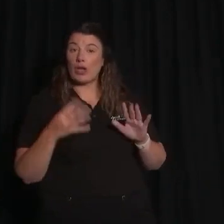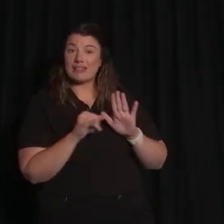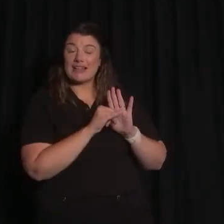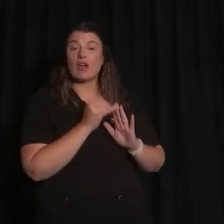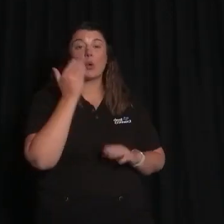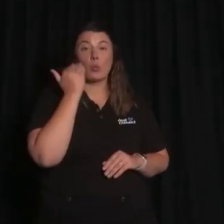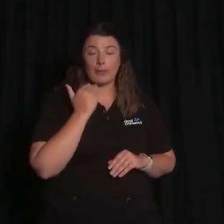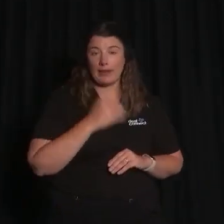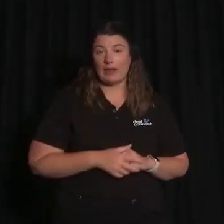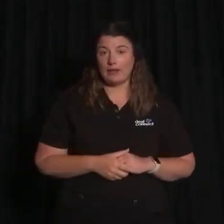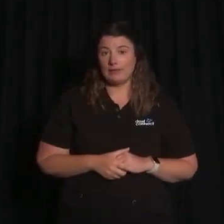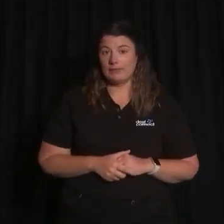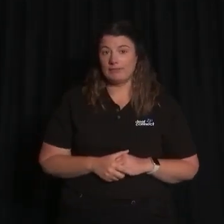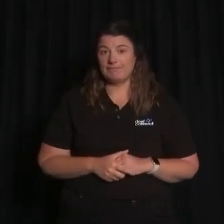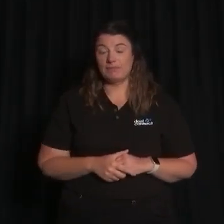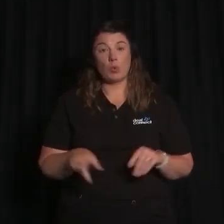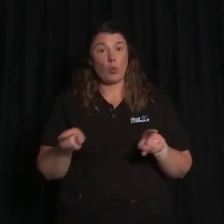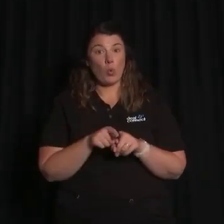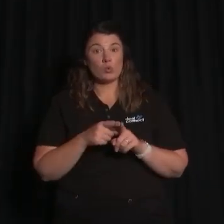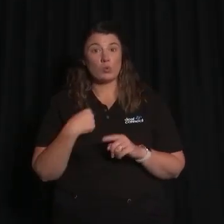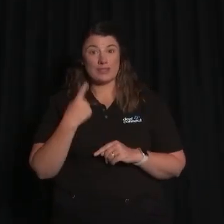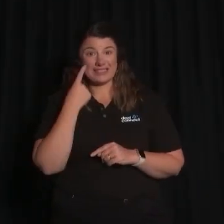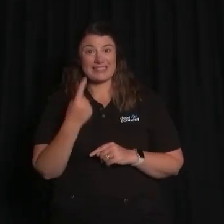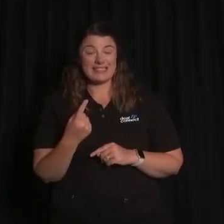identifying women. And more than that, we also see